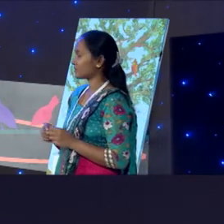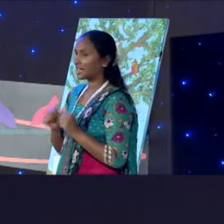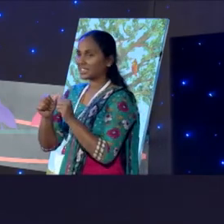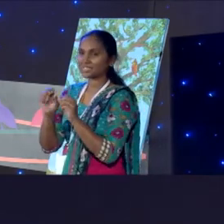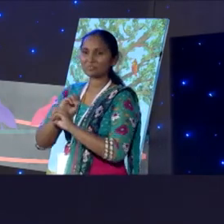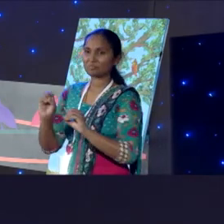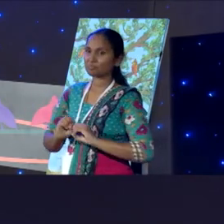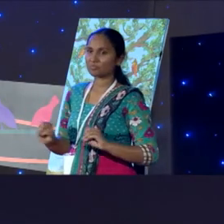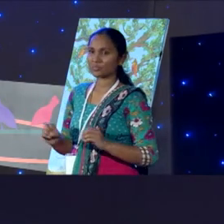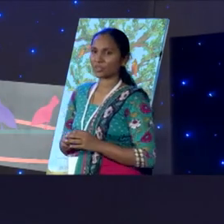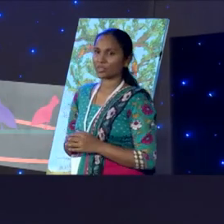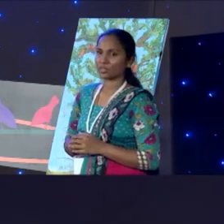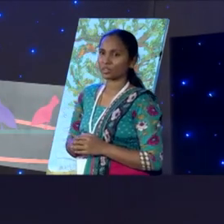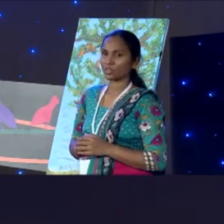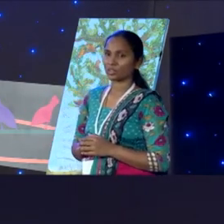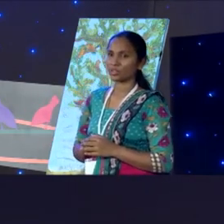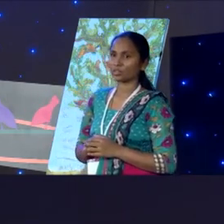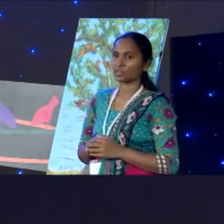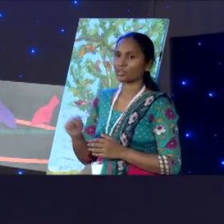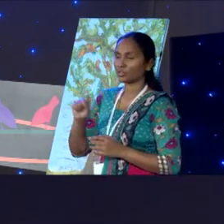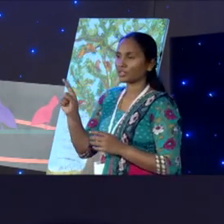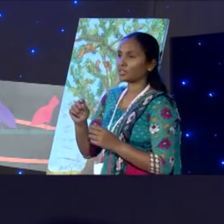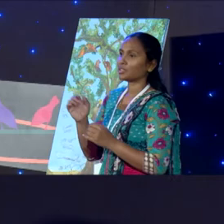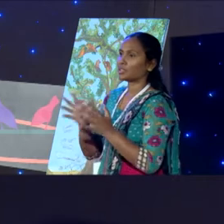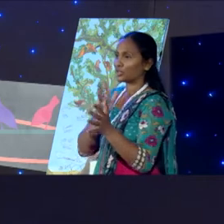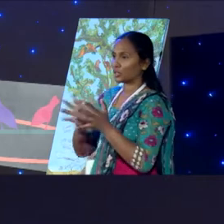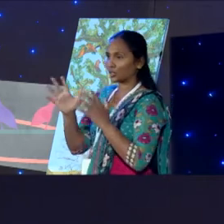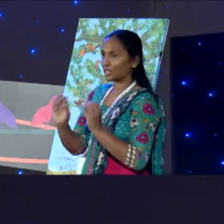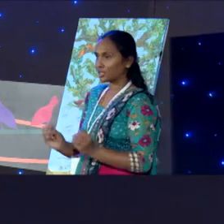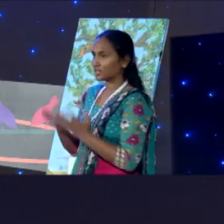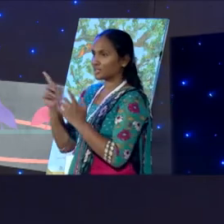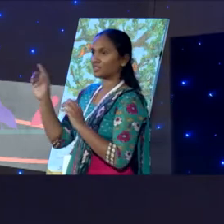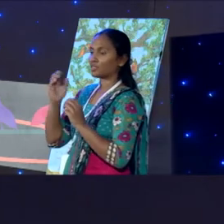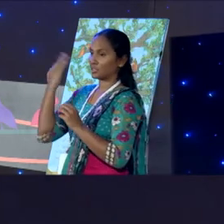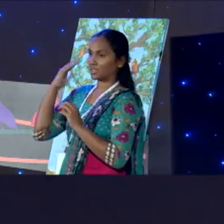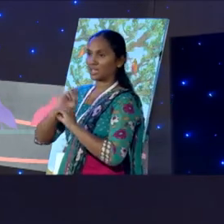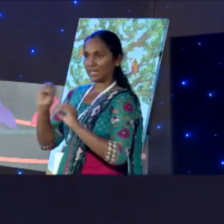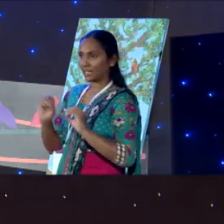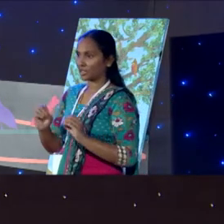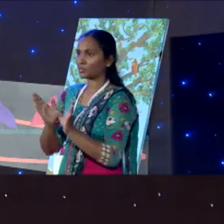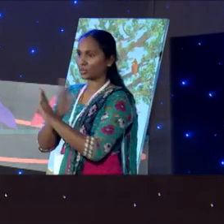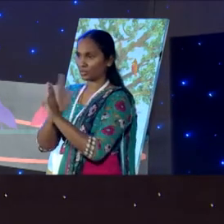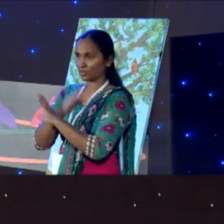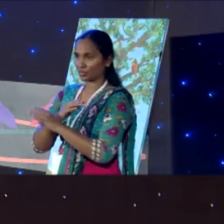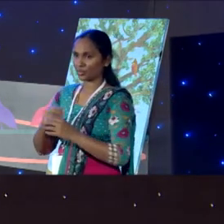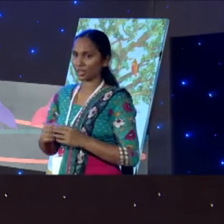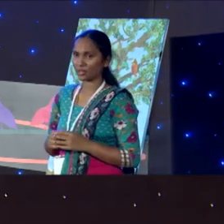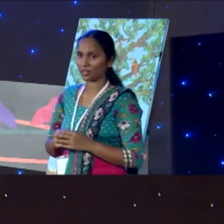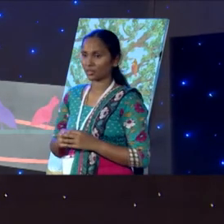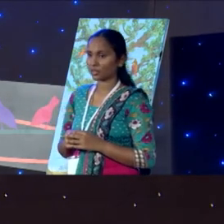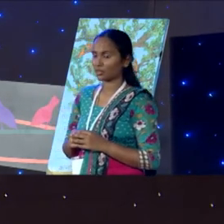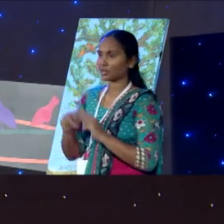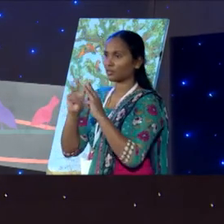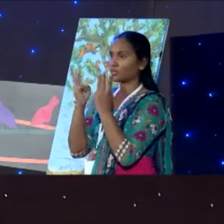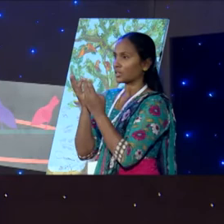nothing. So that's where my story starts, actually. That I was nothing before this. That's where I'm telling you that a world